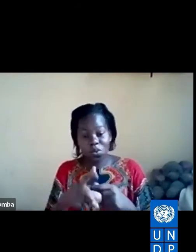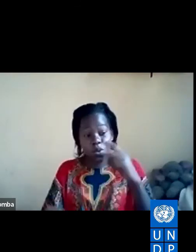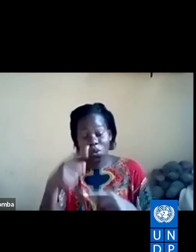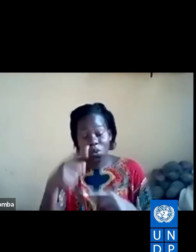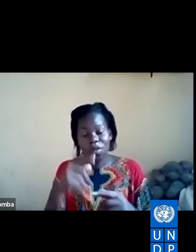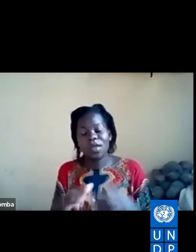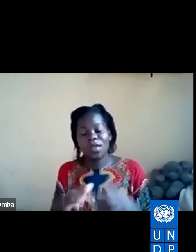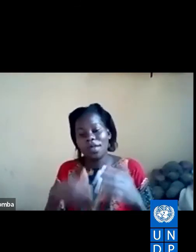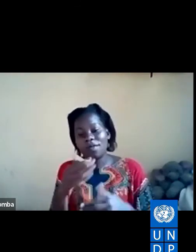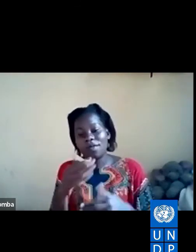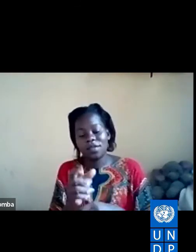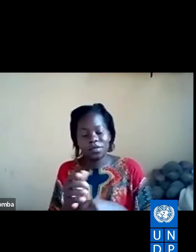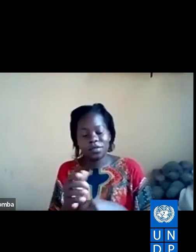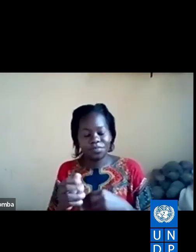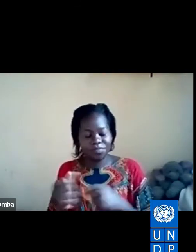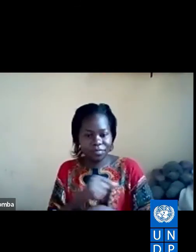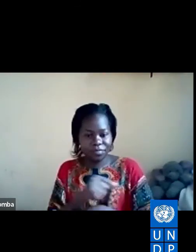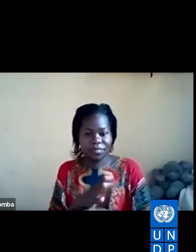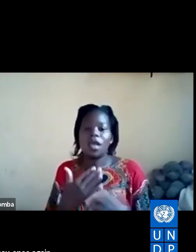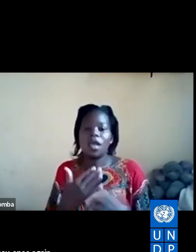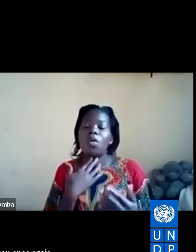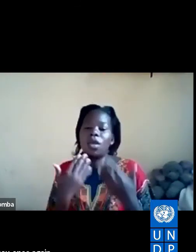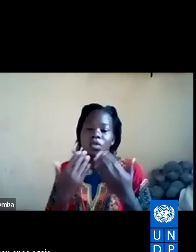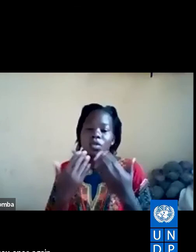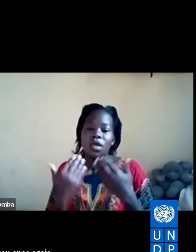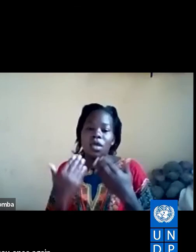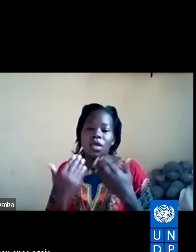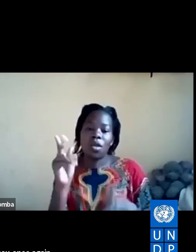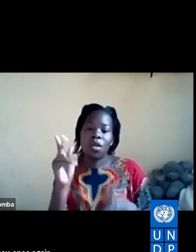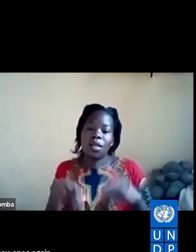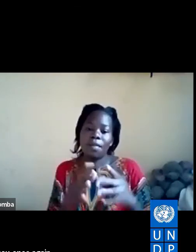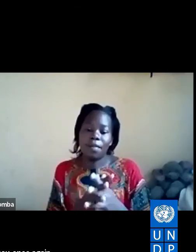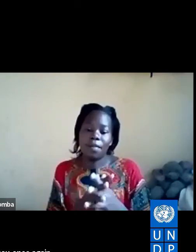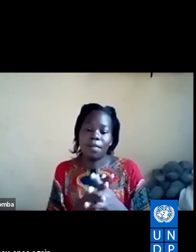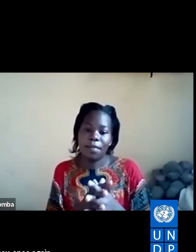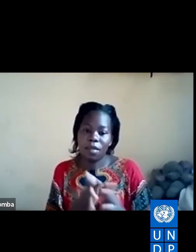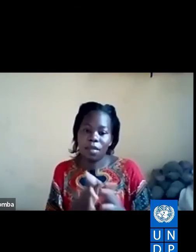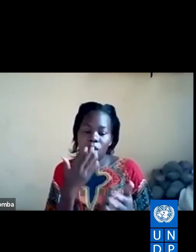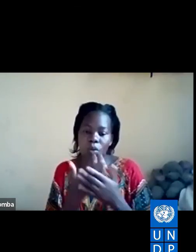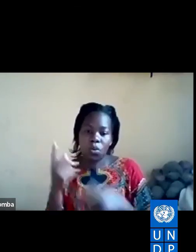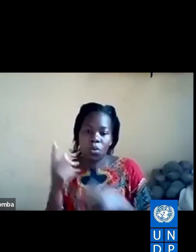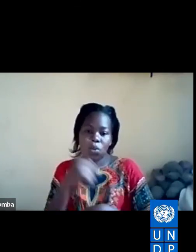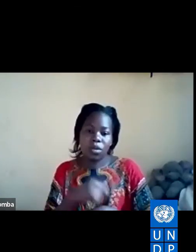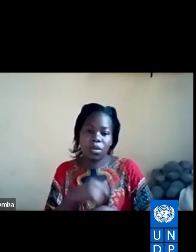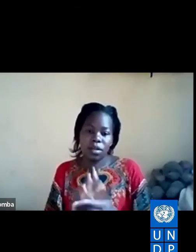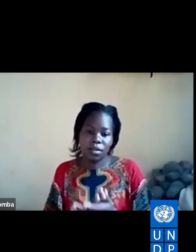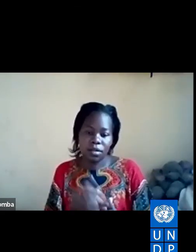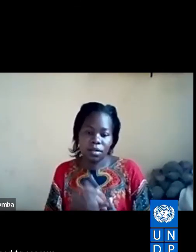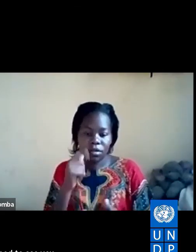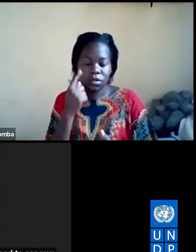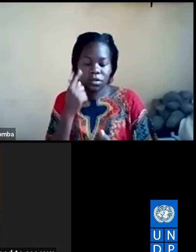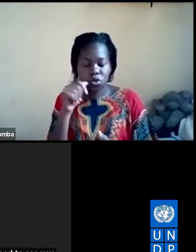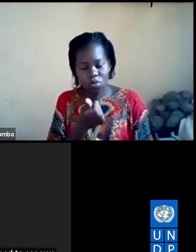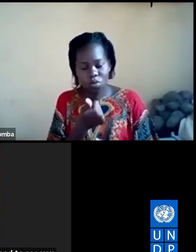like to thank you all once again and wish you a very good day, and we shall see you tomorrow. Ciao, ciao.